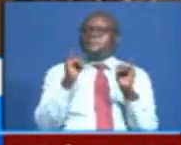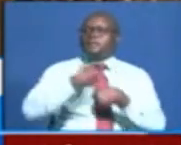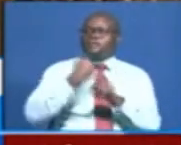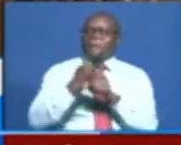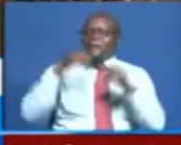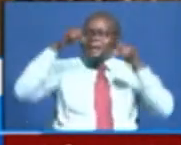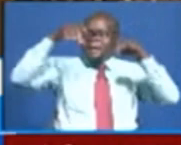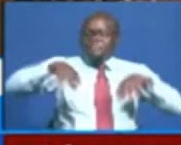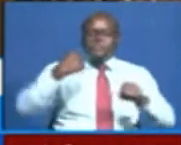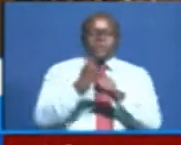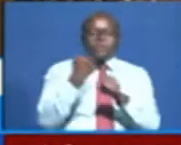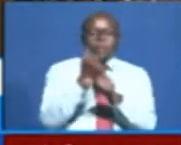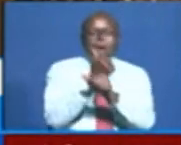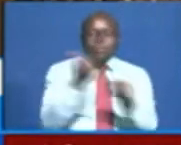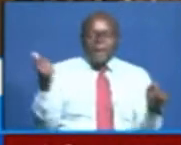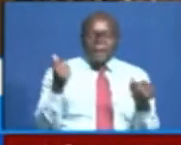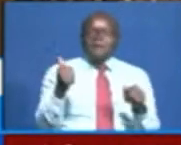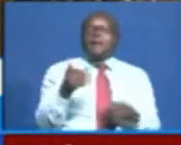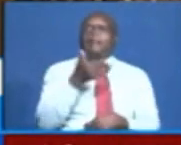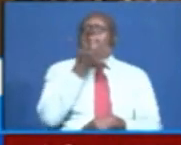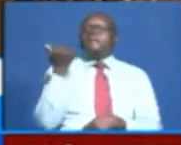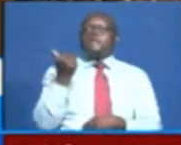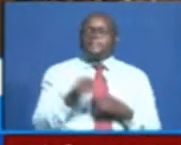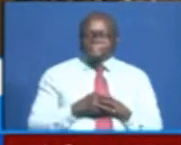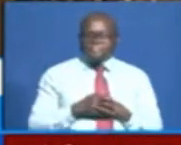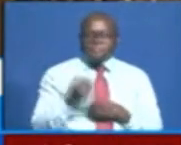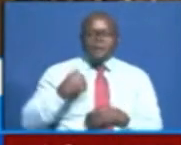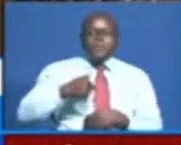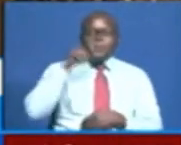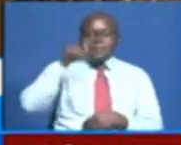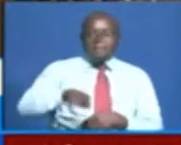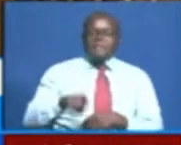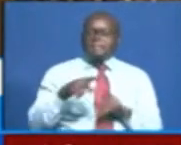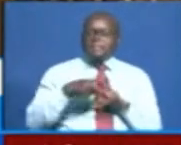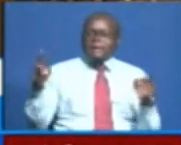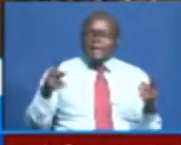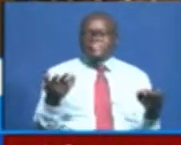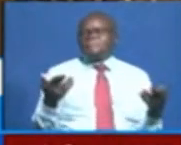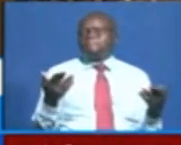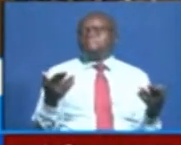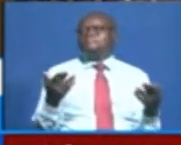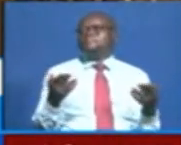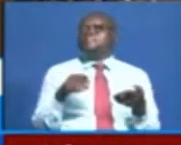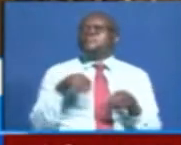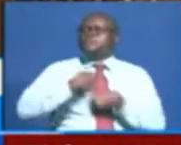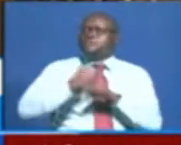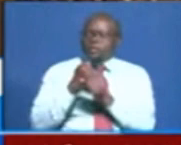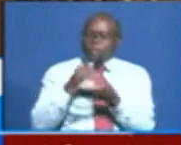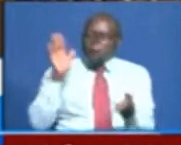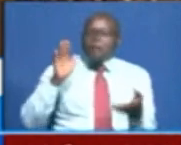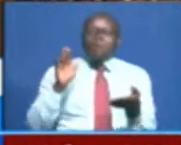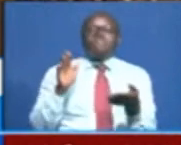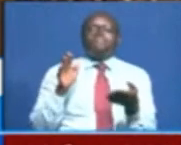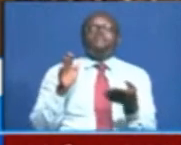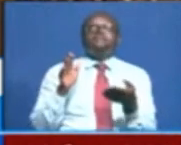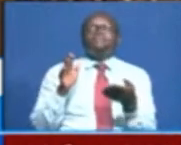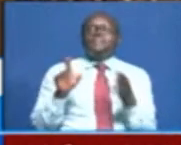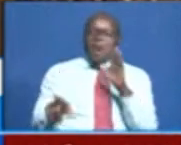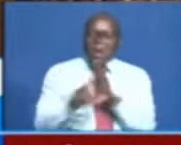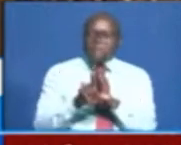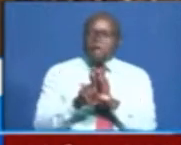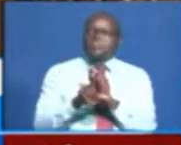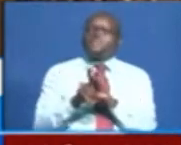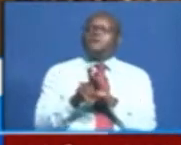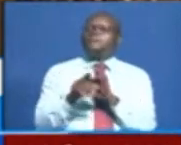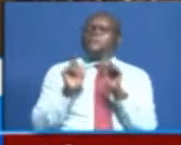more effectively and better. We must initiate and enact more devolution compliant legislation